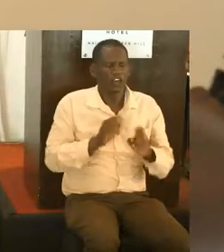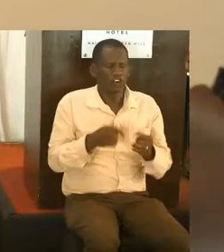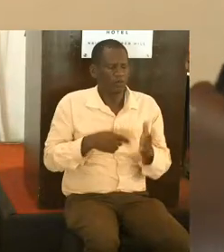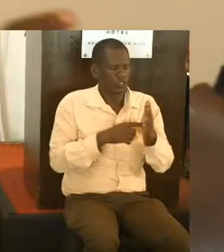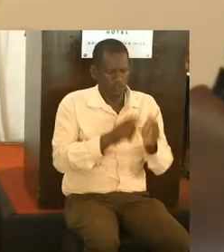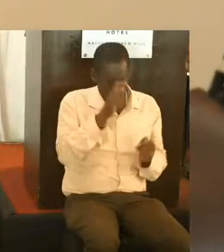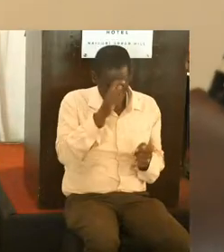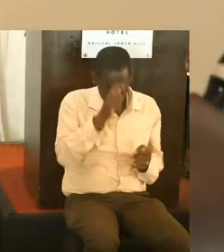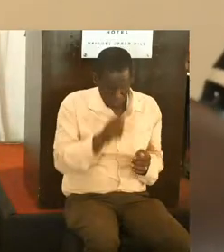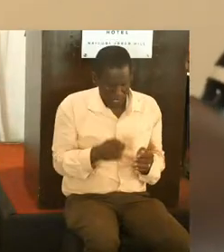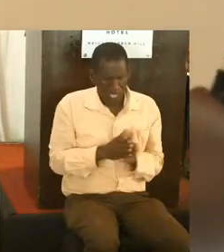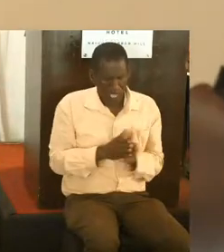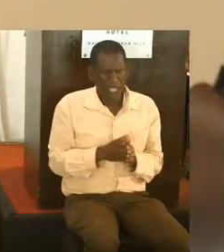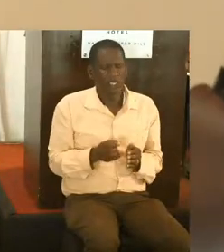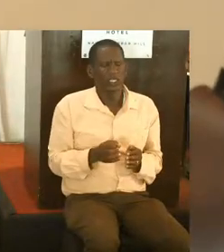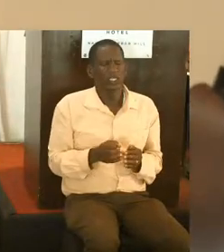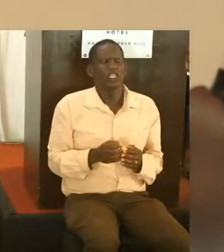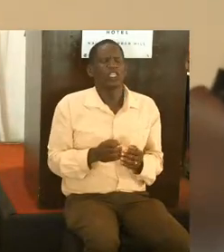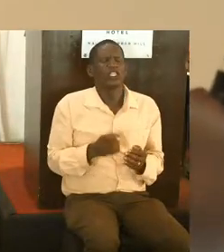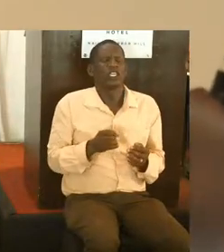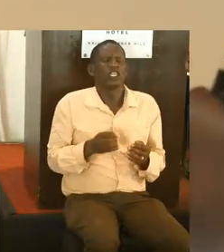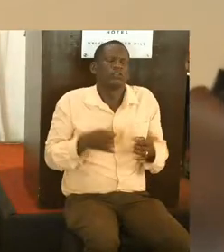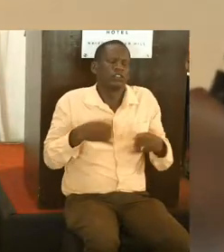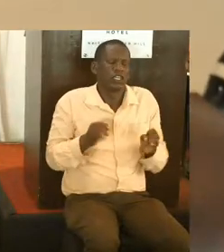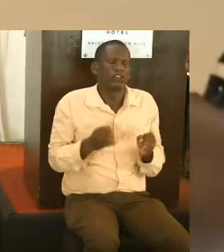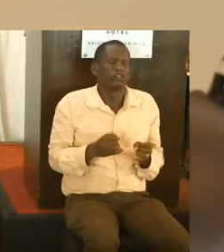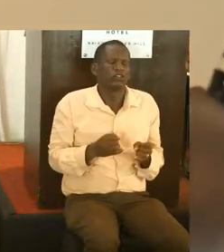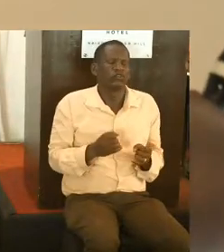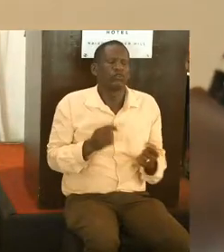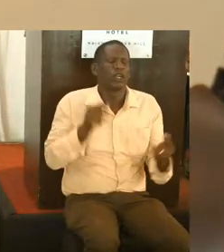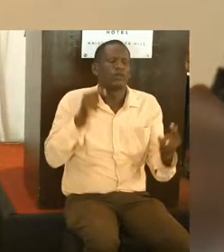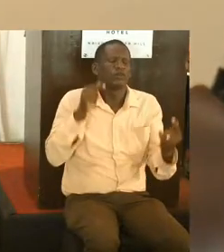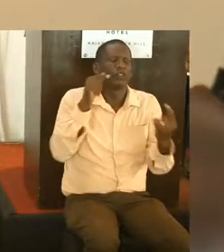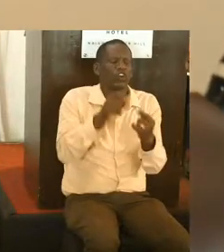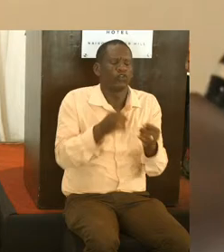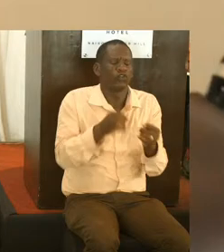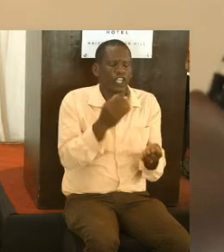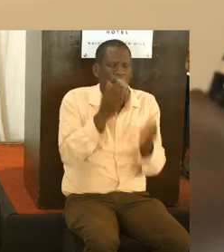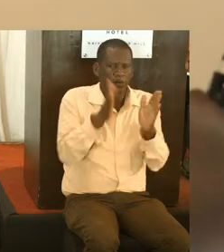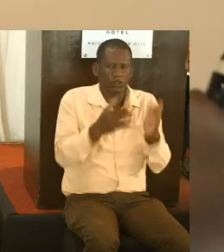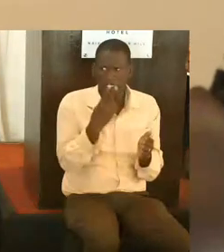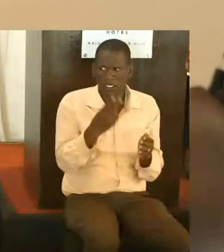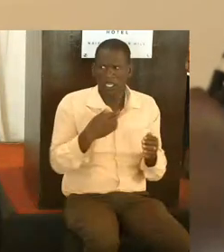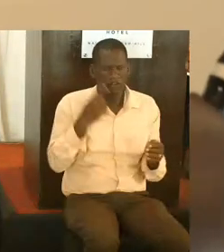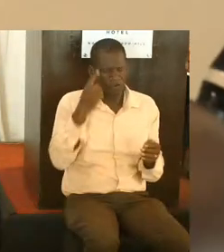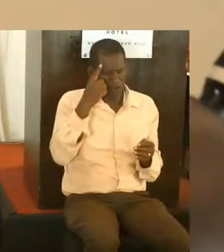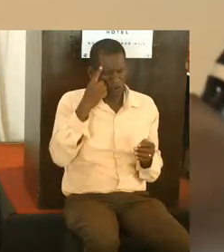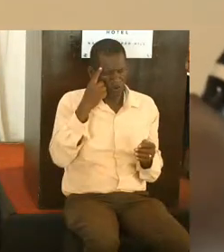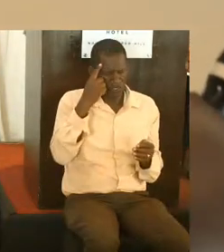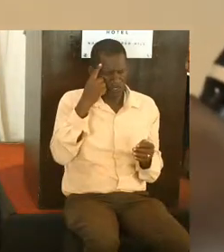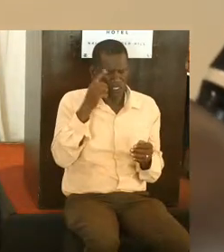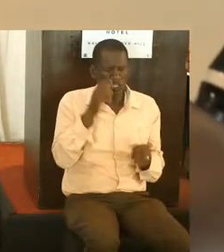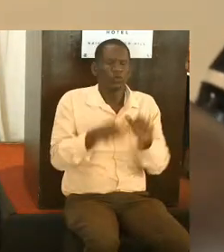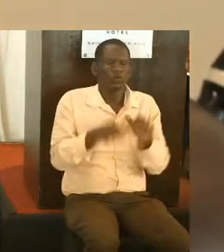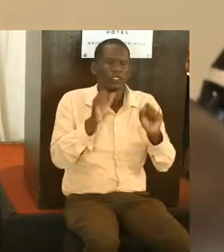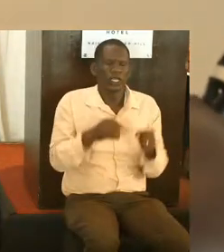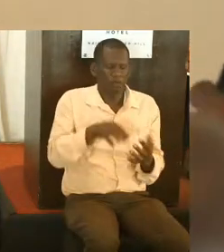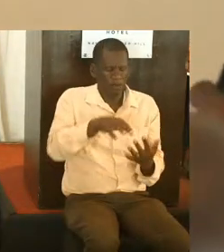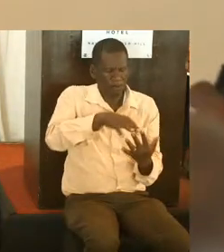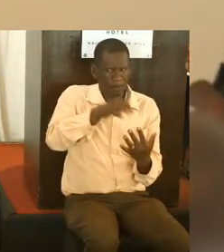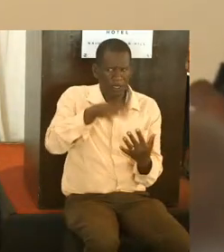and to objectify everybody they see on site have a conscience a conscience that can be